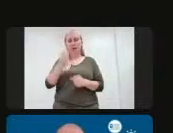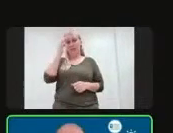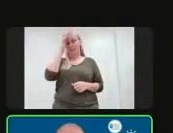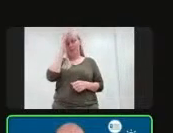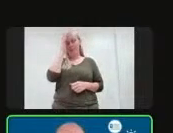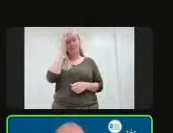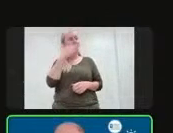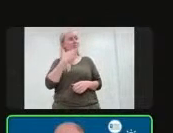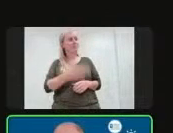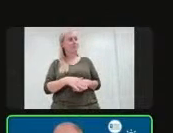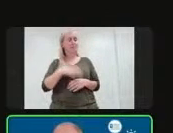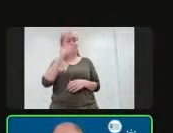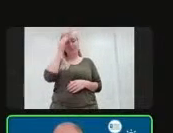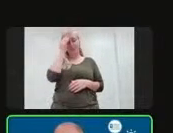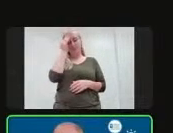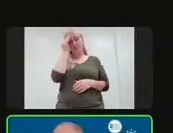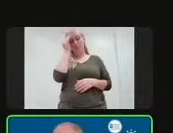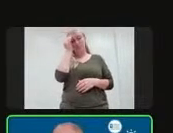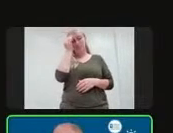Thank you, Satya.